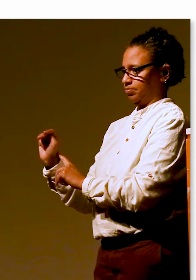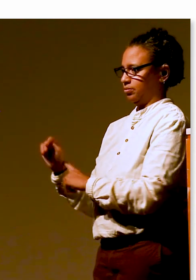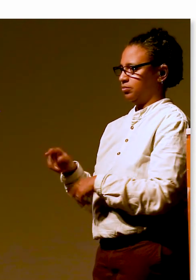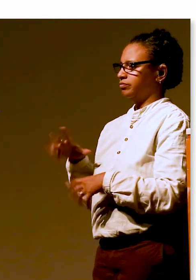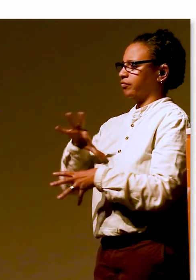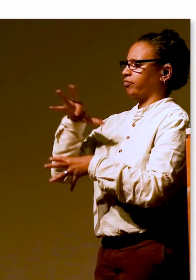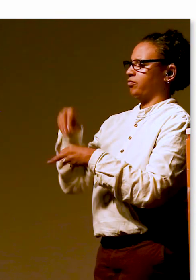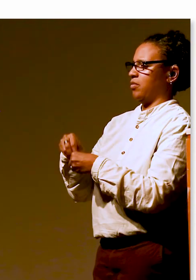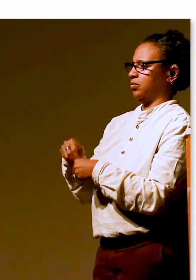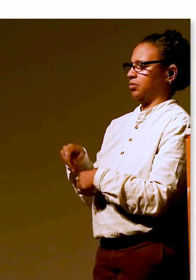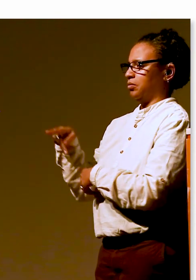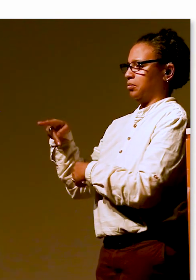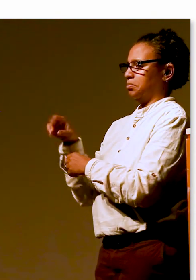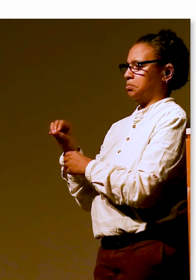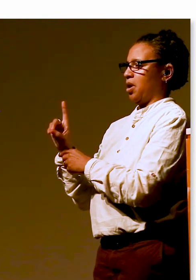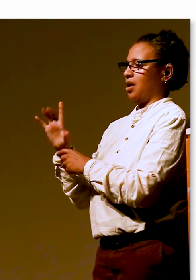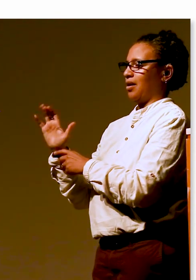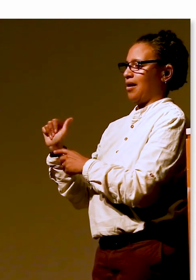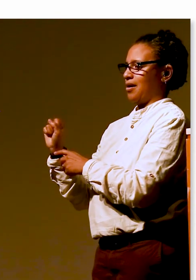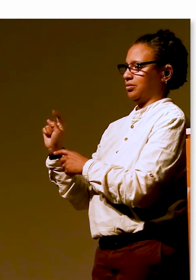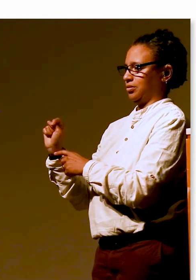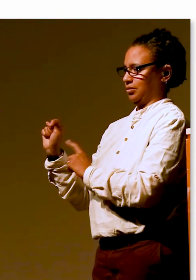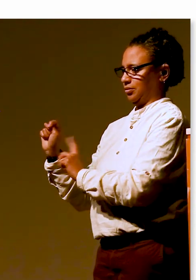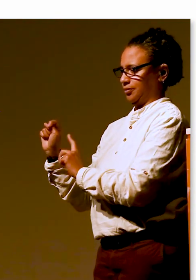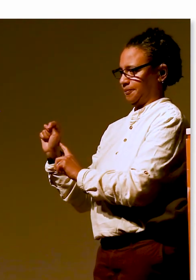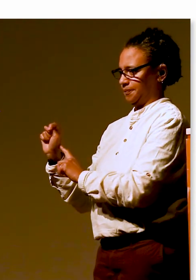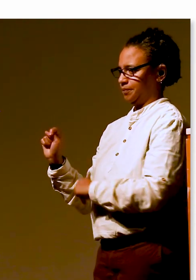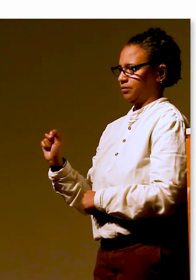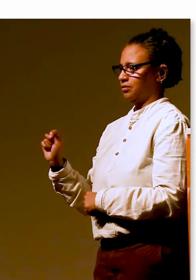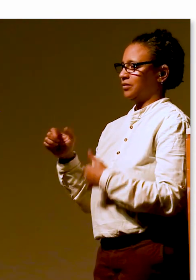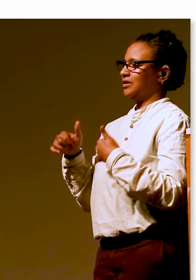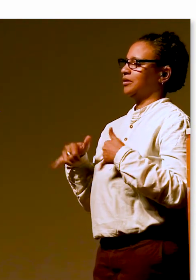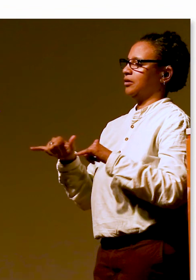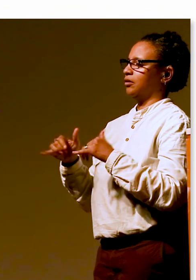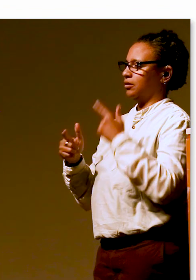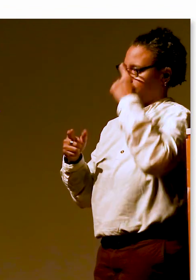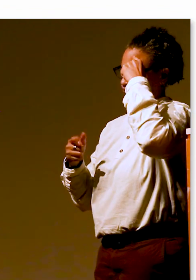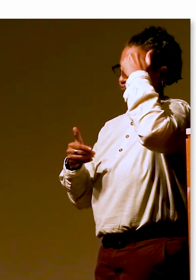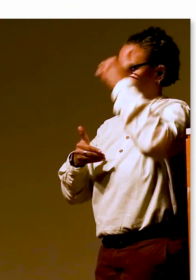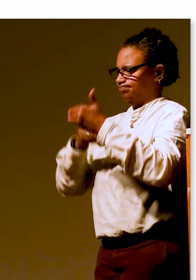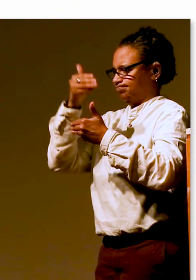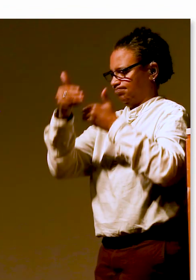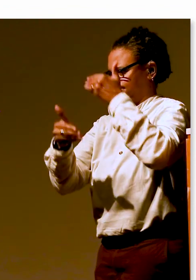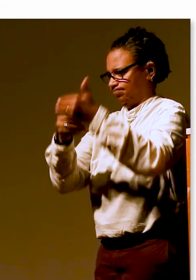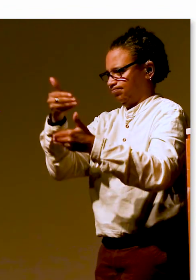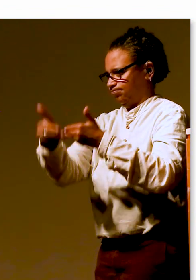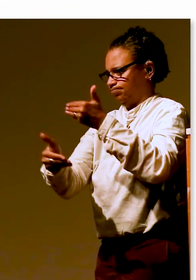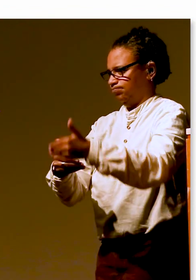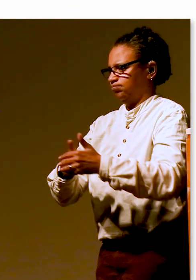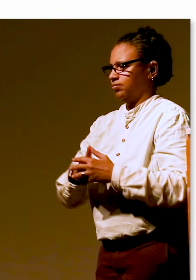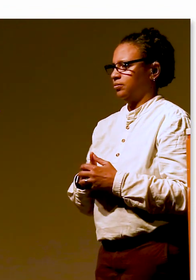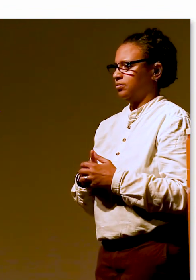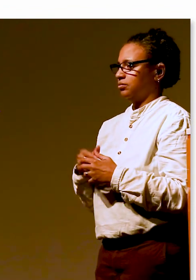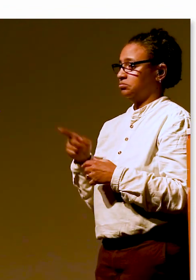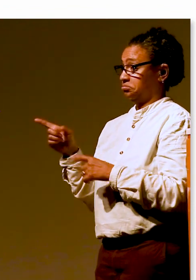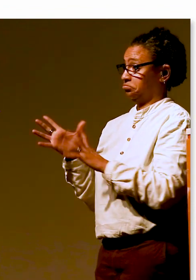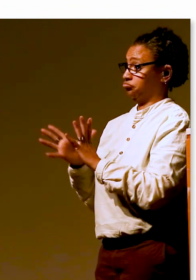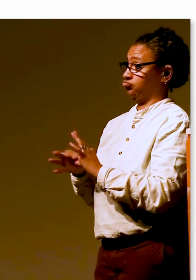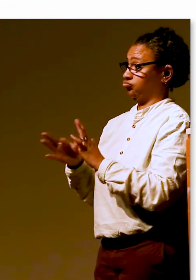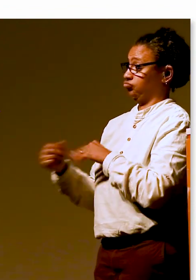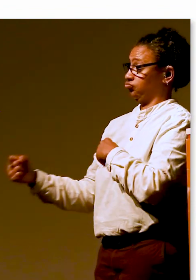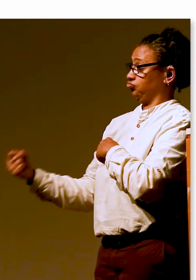York Times Magazine, she DM'd me, and I was like, what? And she's